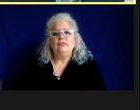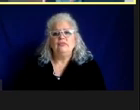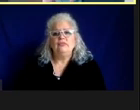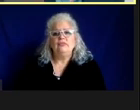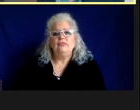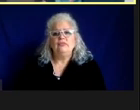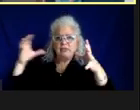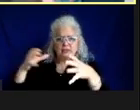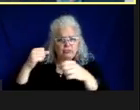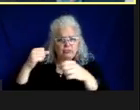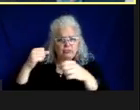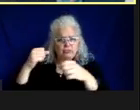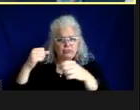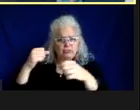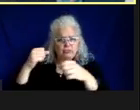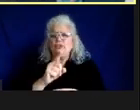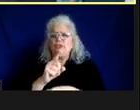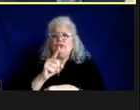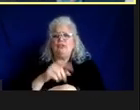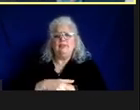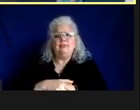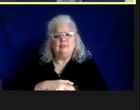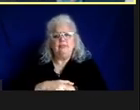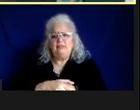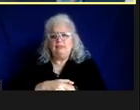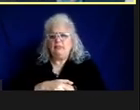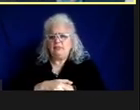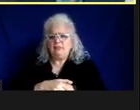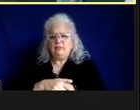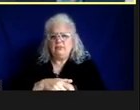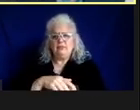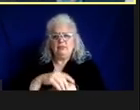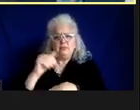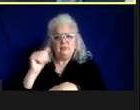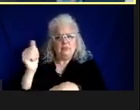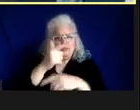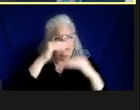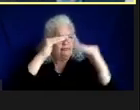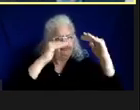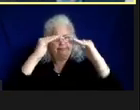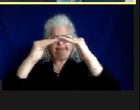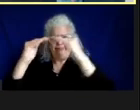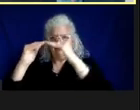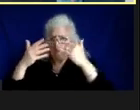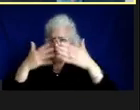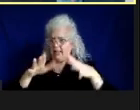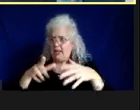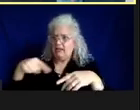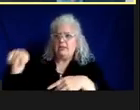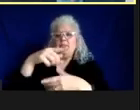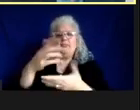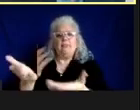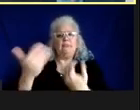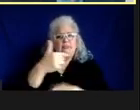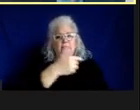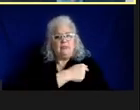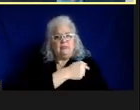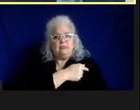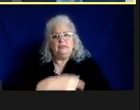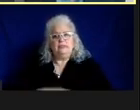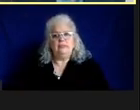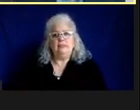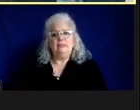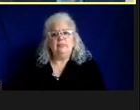away and having to argue and fight to get the vaccine in their arm that day. Some of you may be seeing something similar. So in